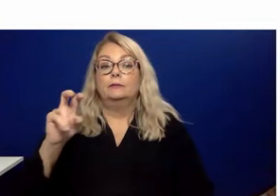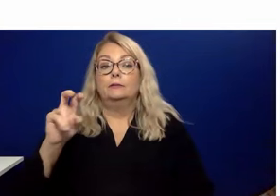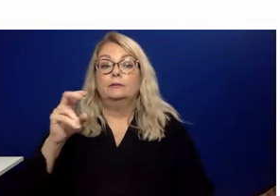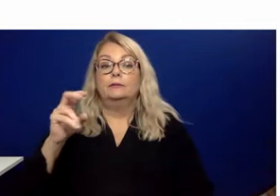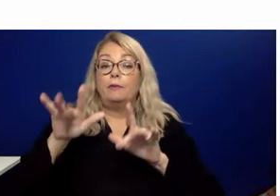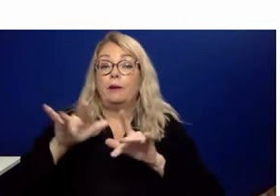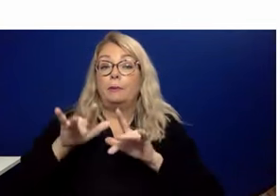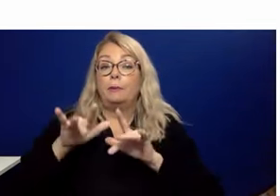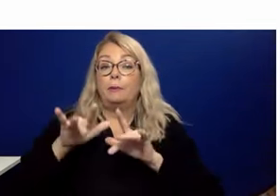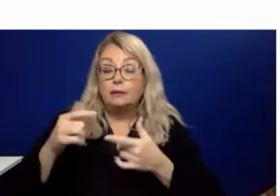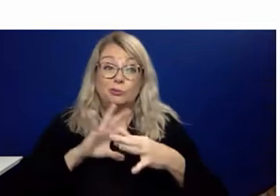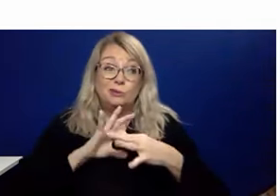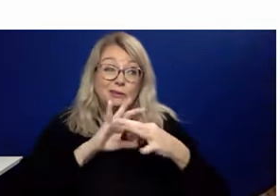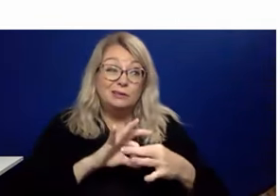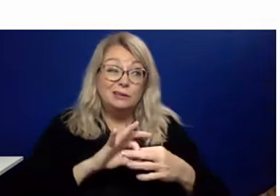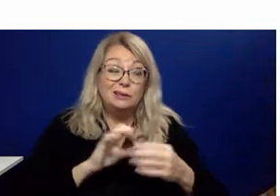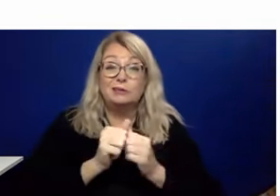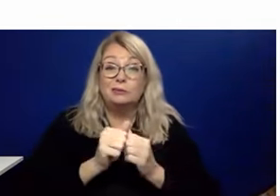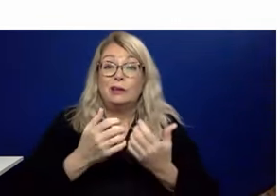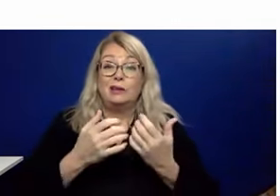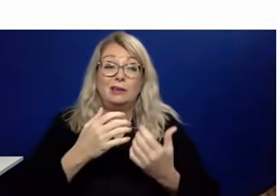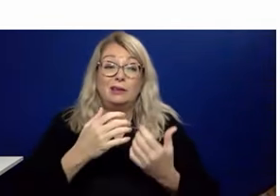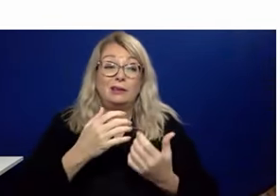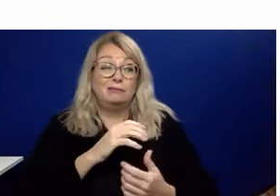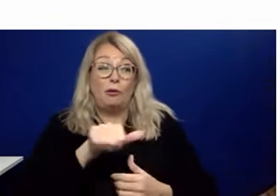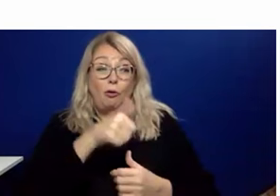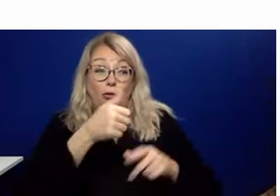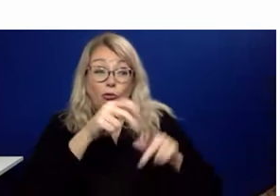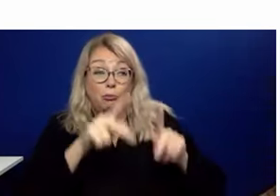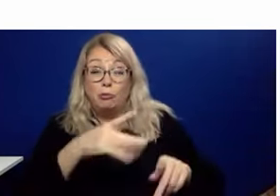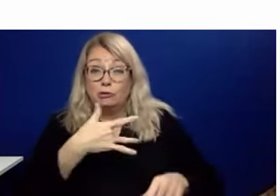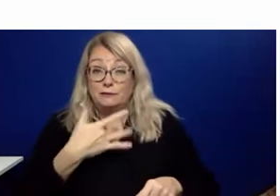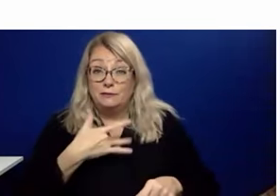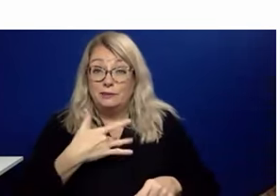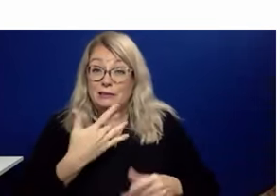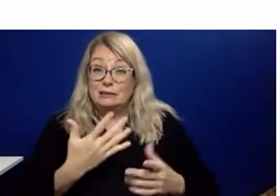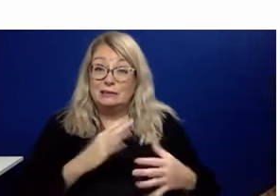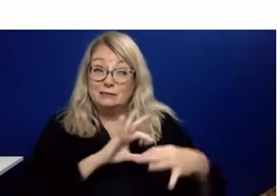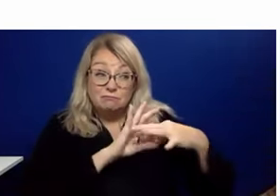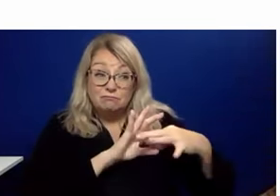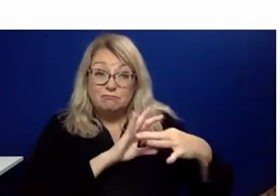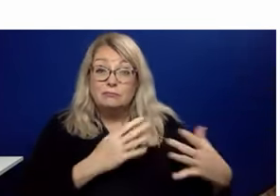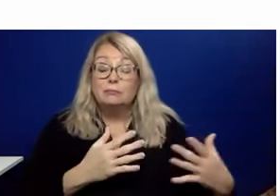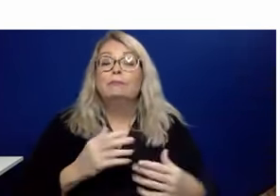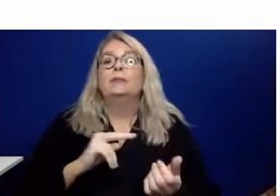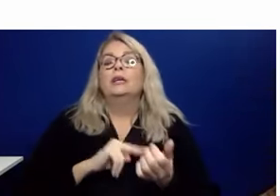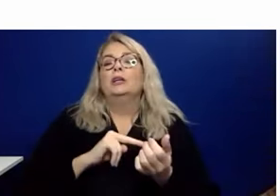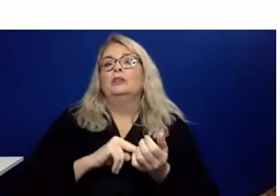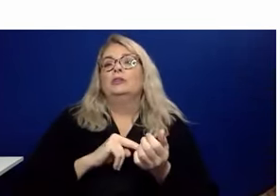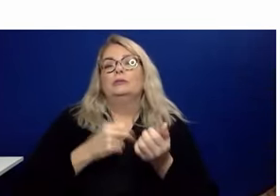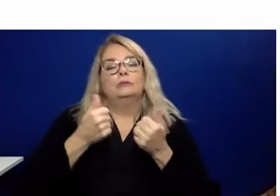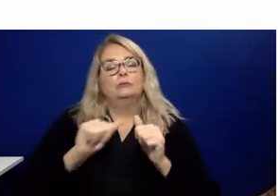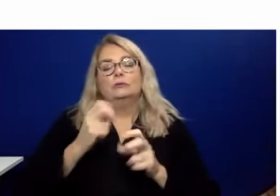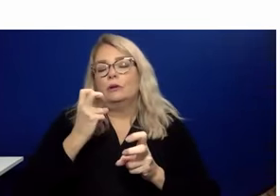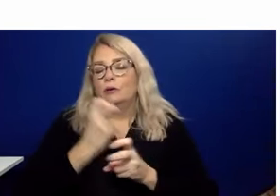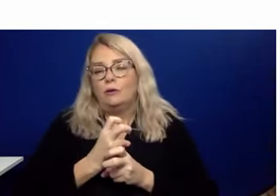others? Sometimes takes action. Right. This was interesting. These nurses tried very hard. Right. Well,